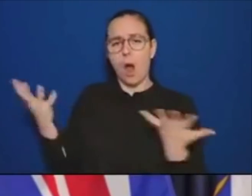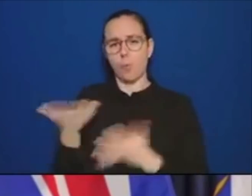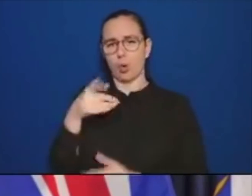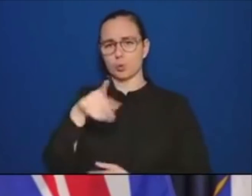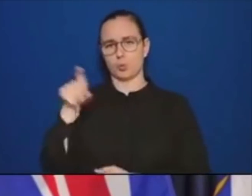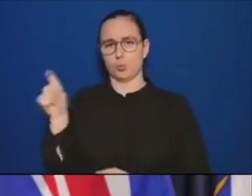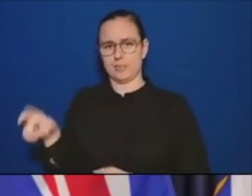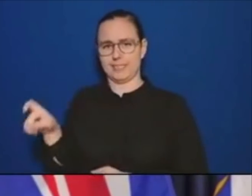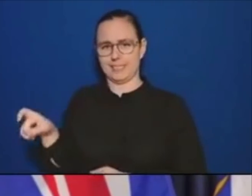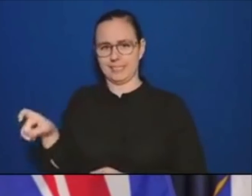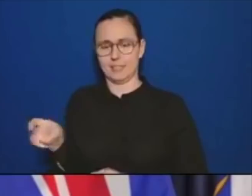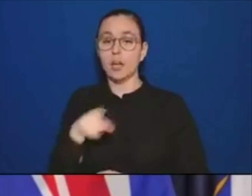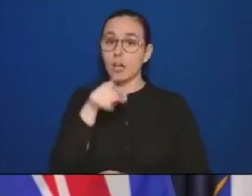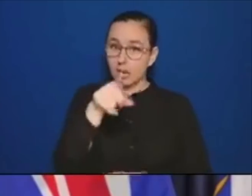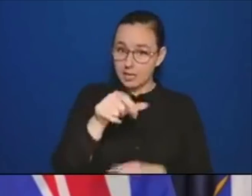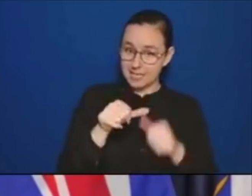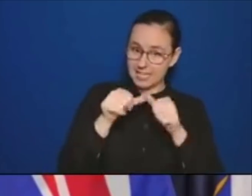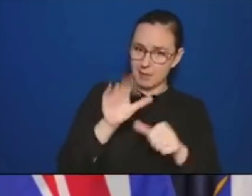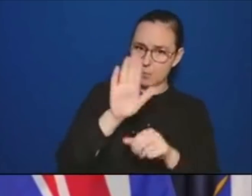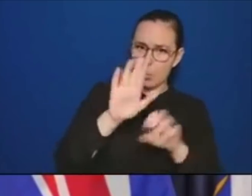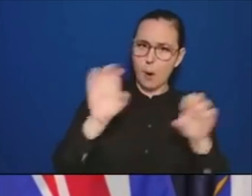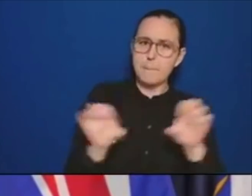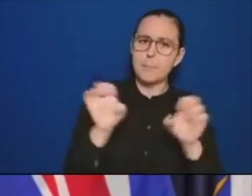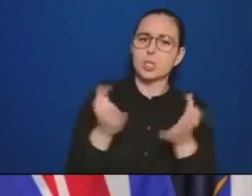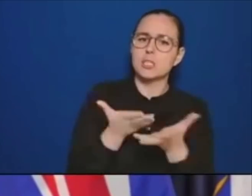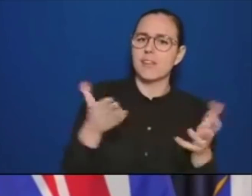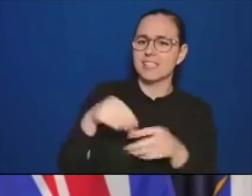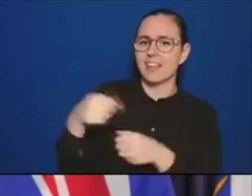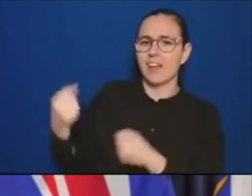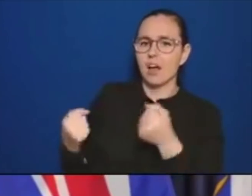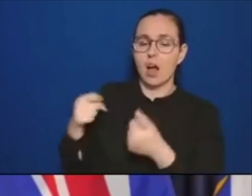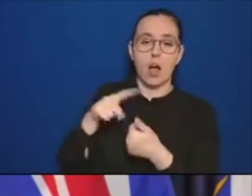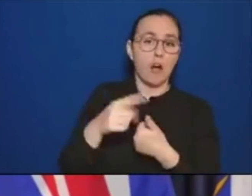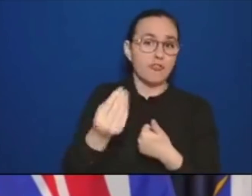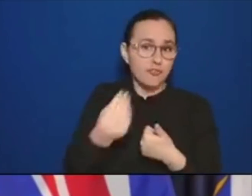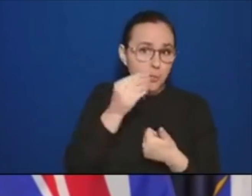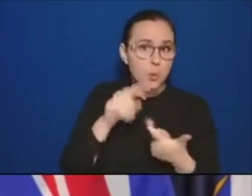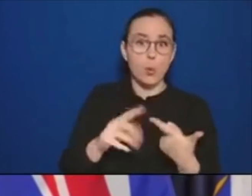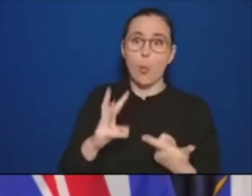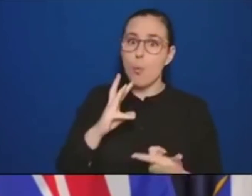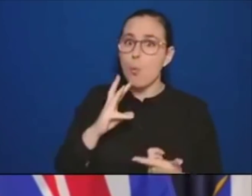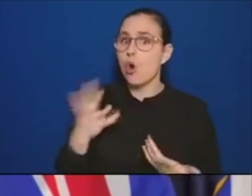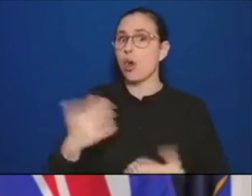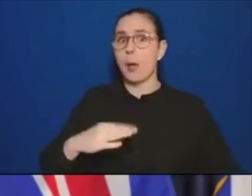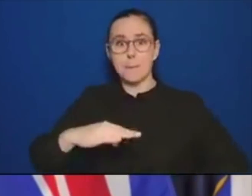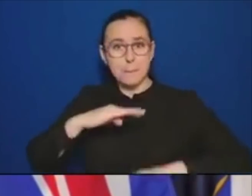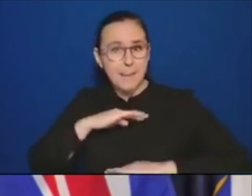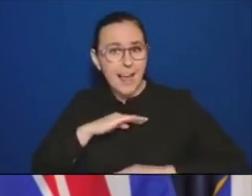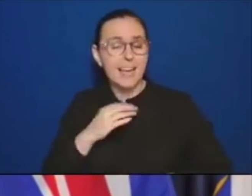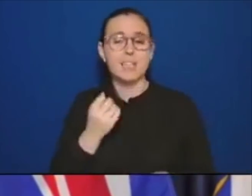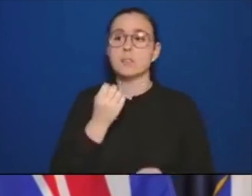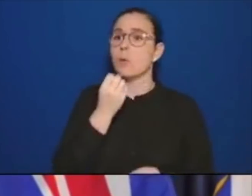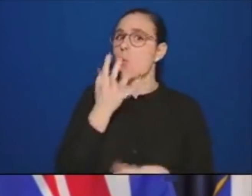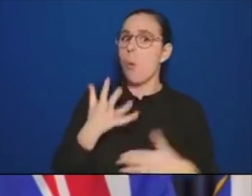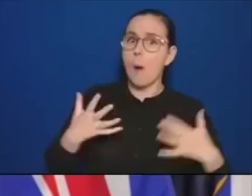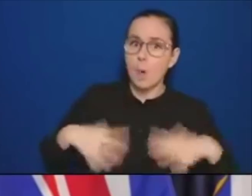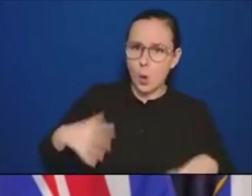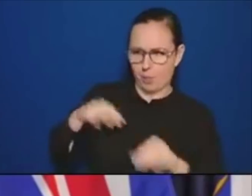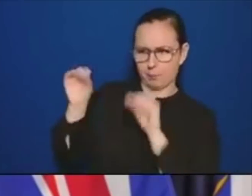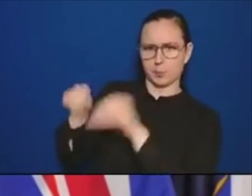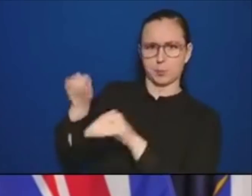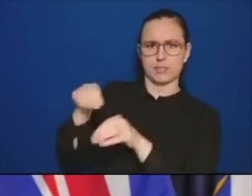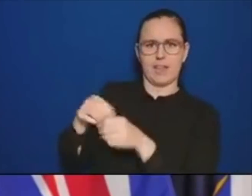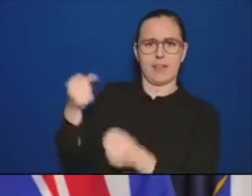food, water, warm clothes, and a blanket, just in case. And know this, we are all in this